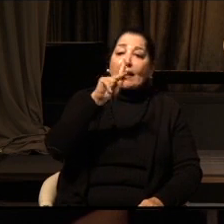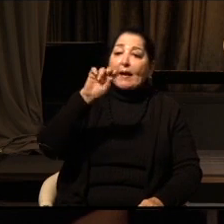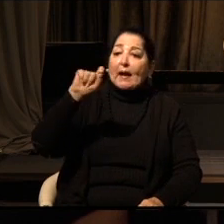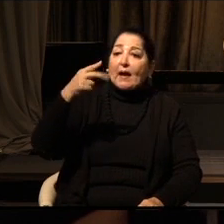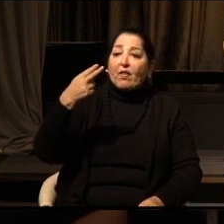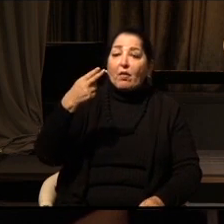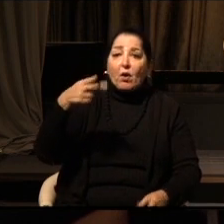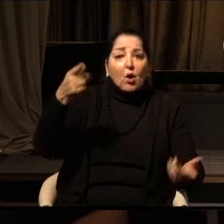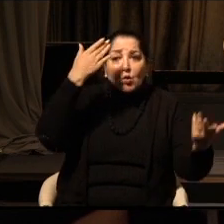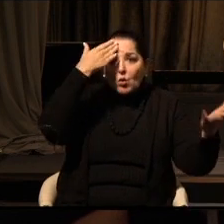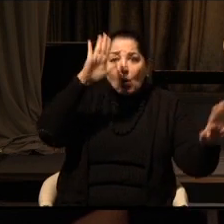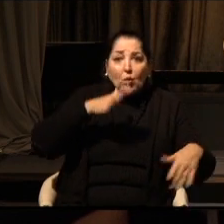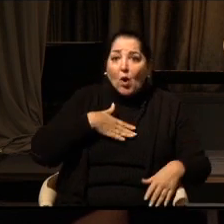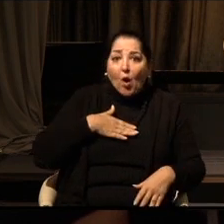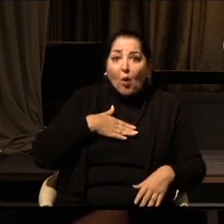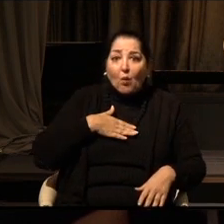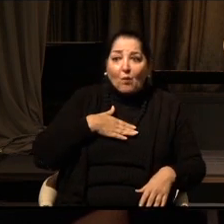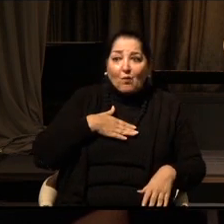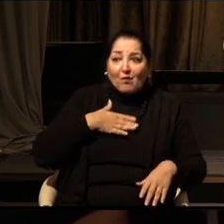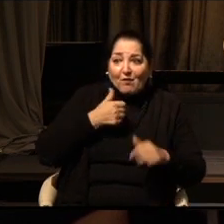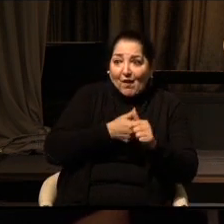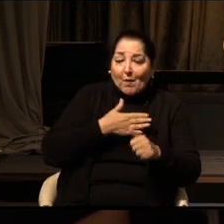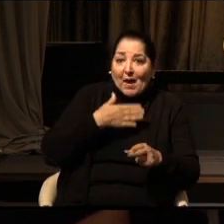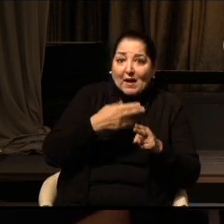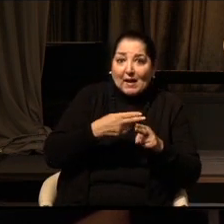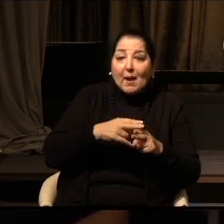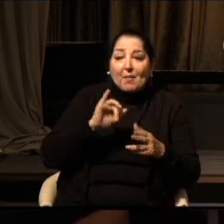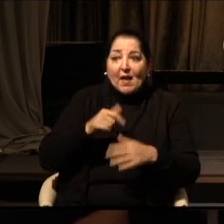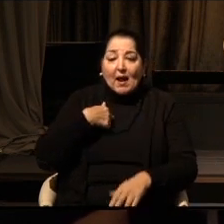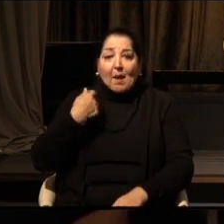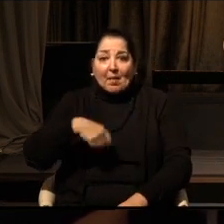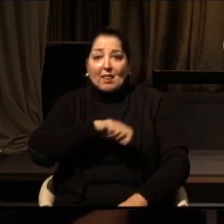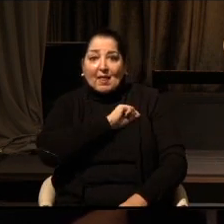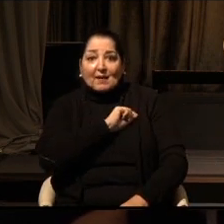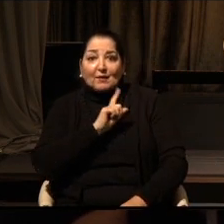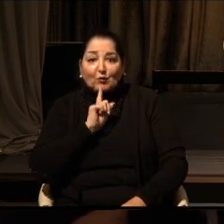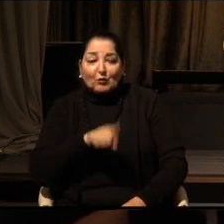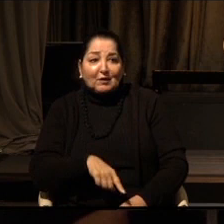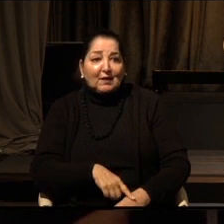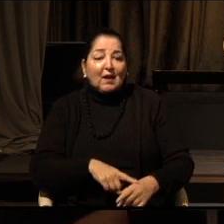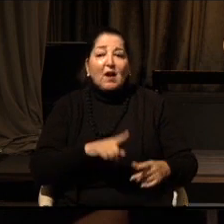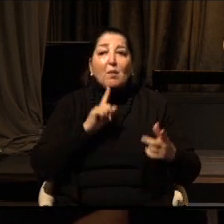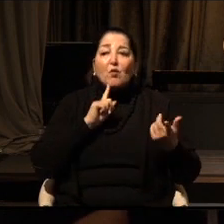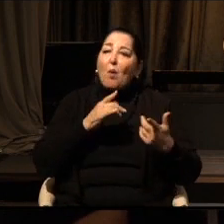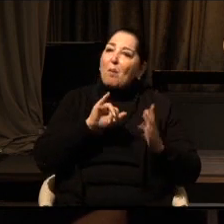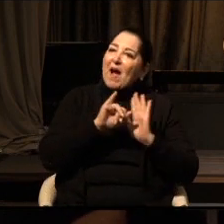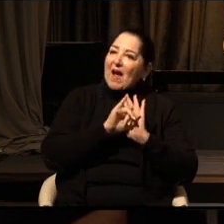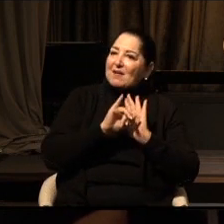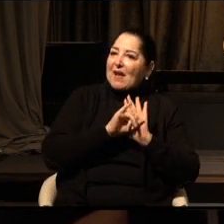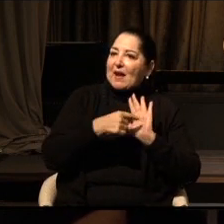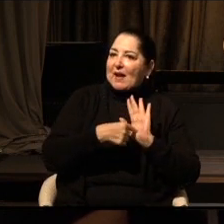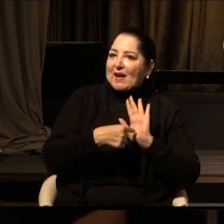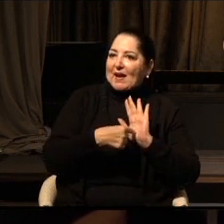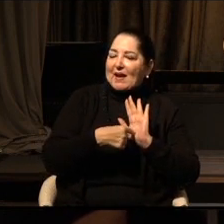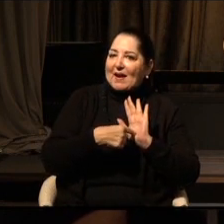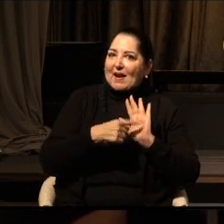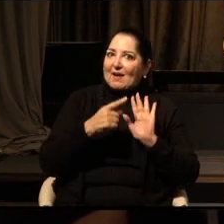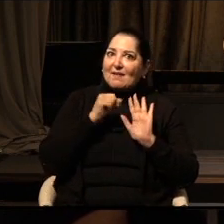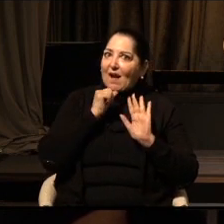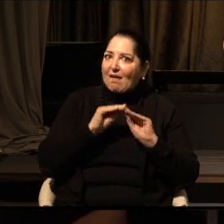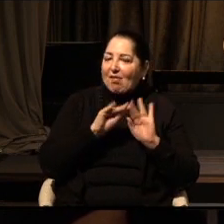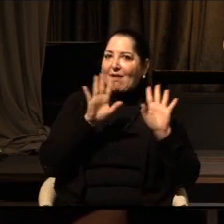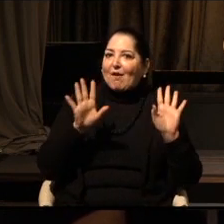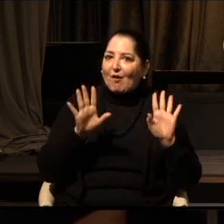I'm from, but it is a big part of my identity, and so these opportunities come to me because we need